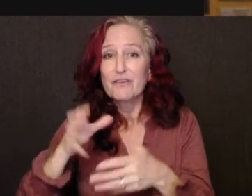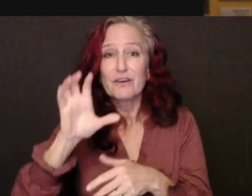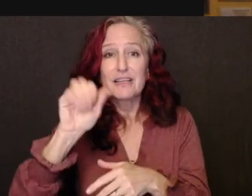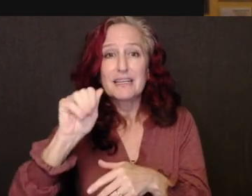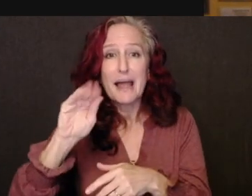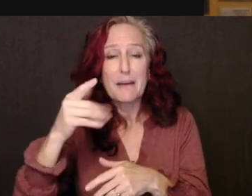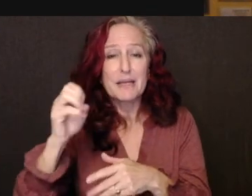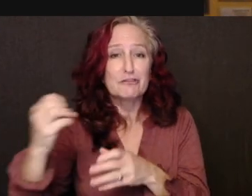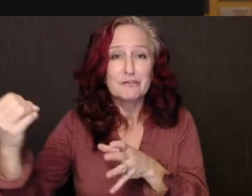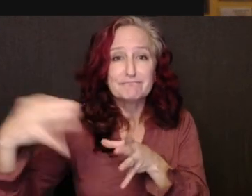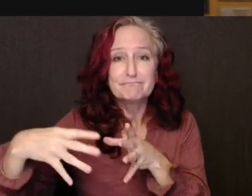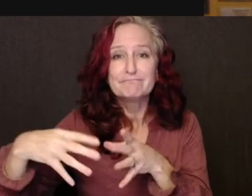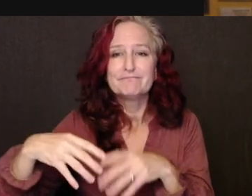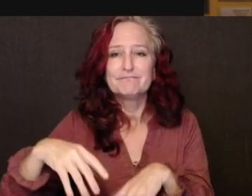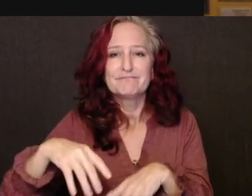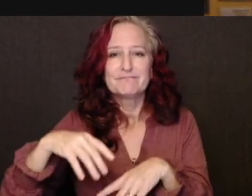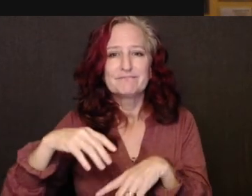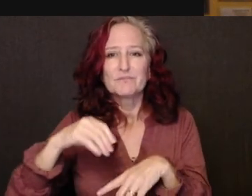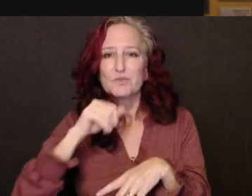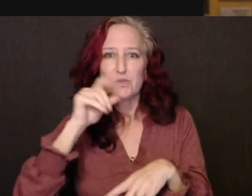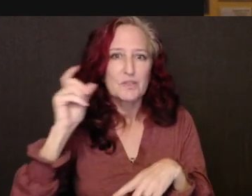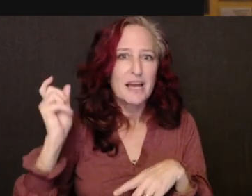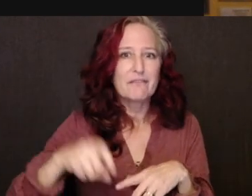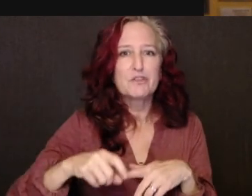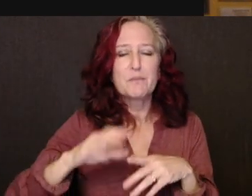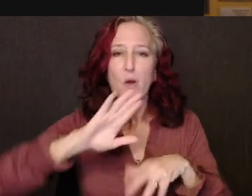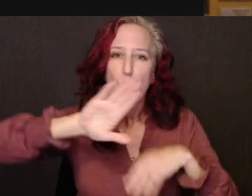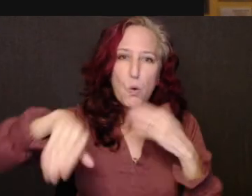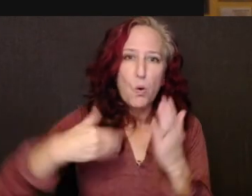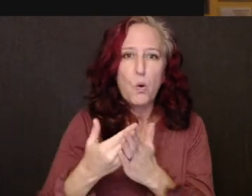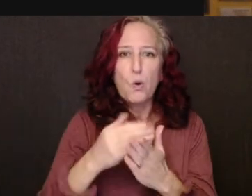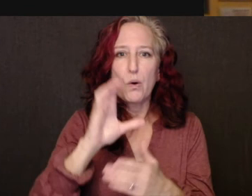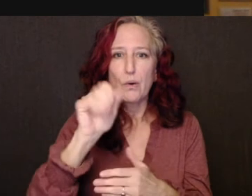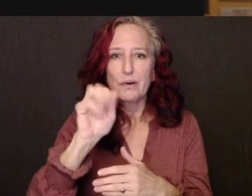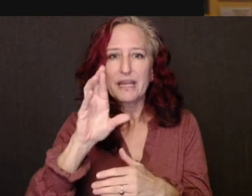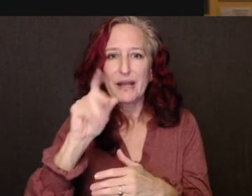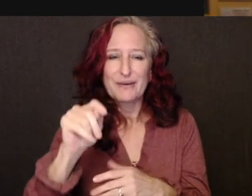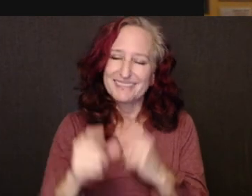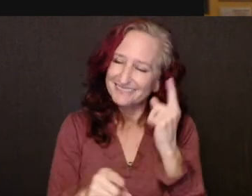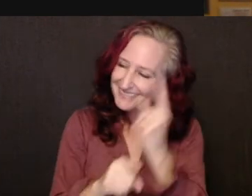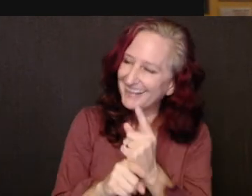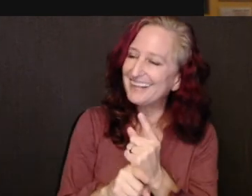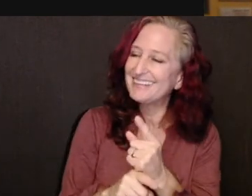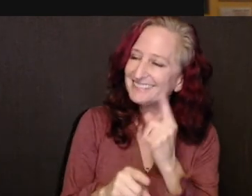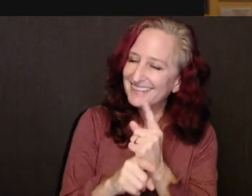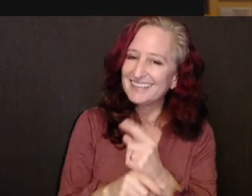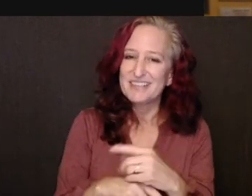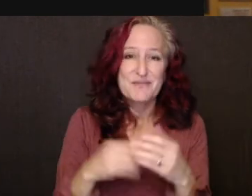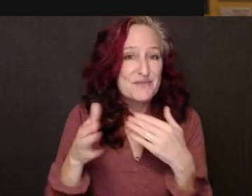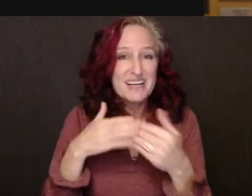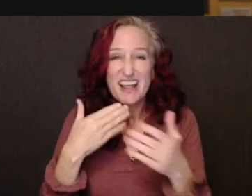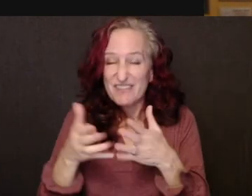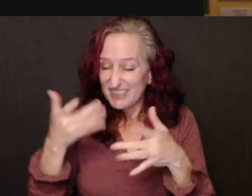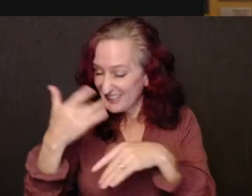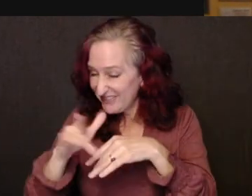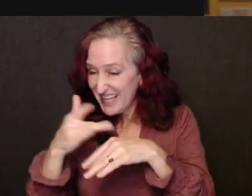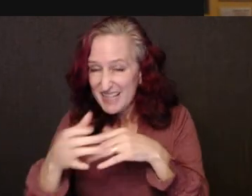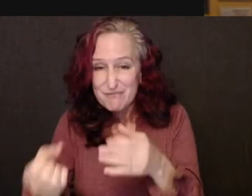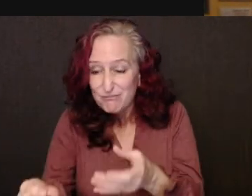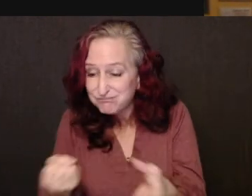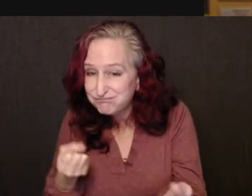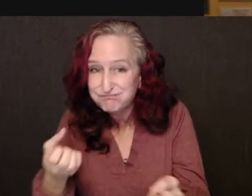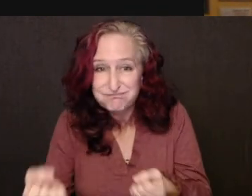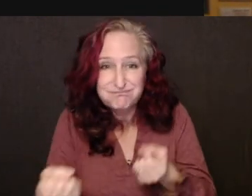just use little scraps that are left in his vegetable bin, like just little knobs of carrots, little knobs of cabbage, and, it all